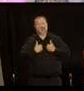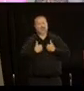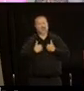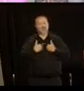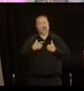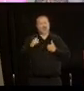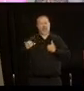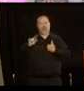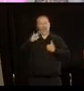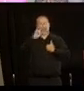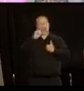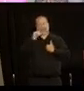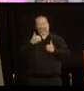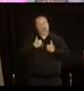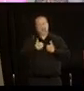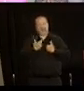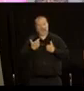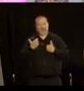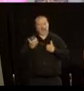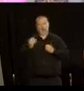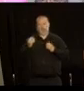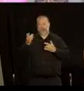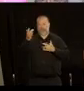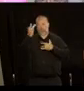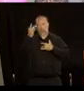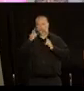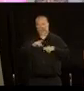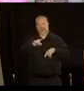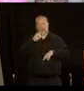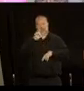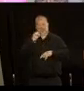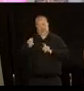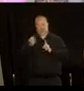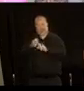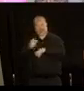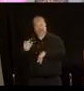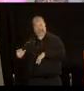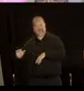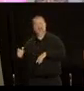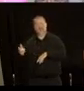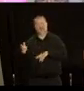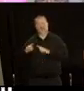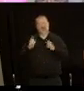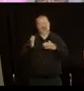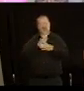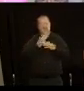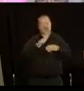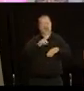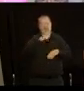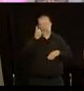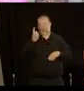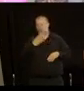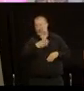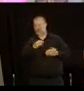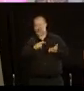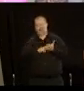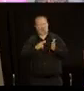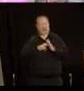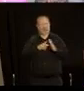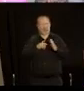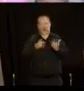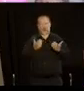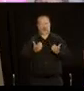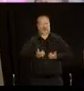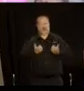fortunately most kids don't have any of these conditions, but for kids who do, it's the difference between black and white. It makes all the difference